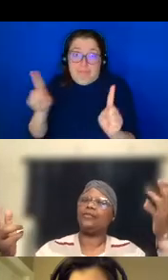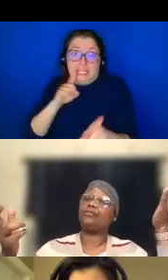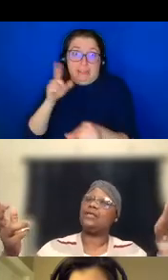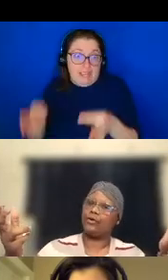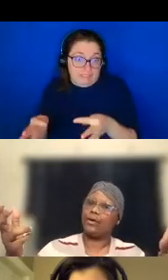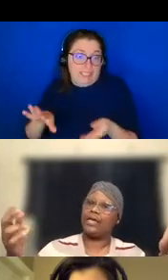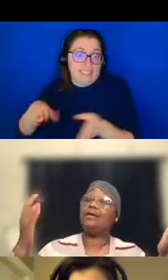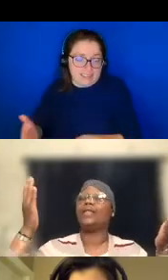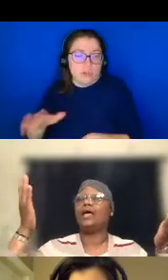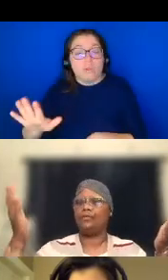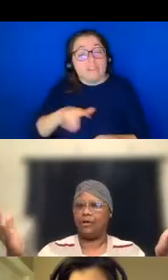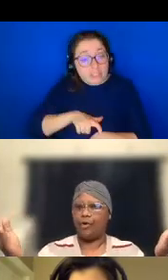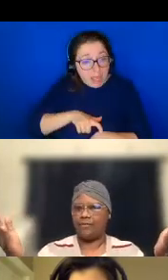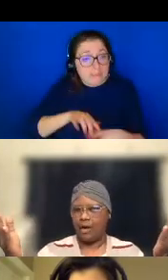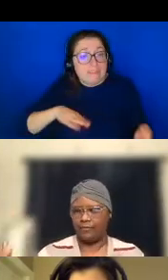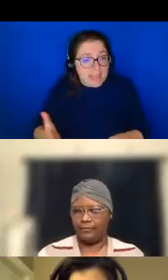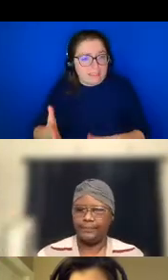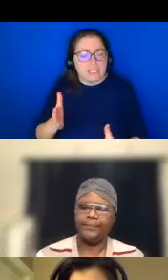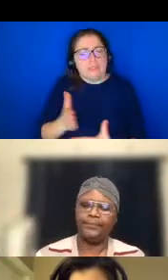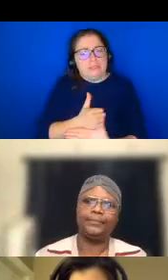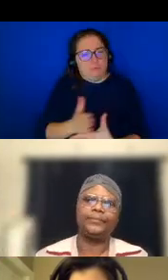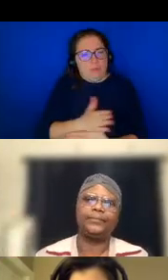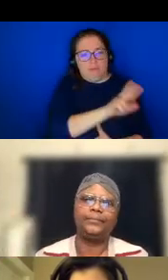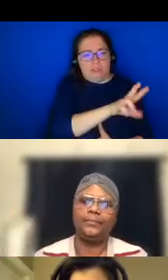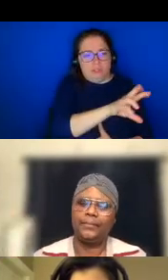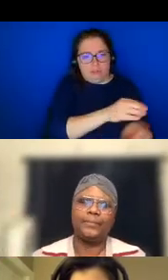between 3:30 and 3:45.